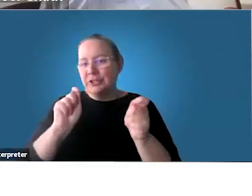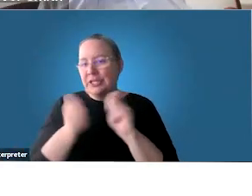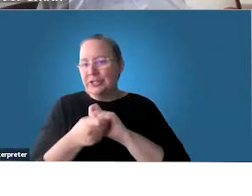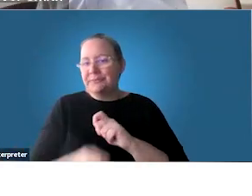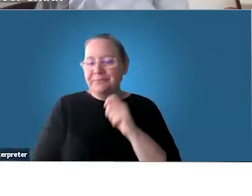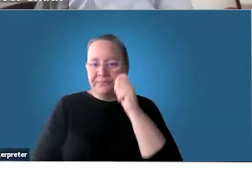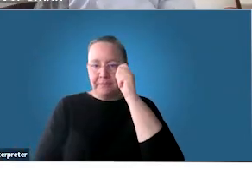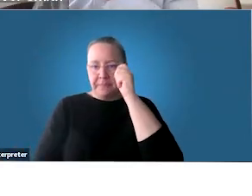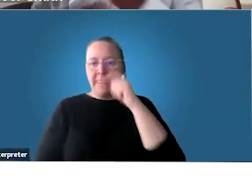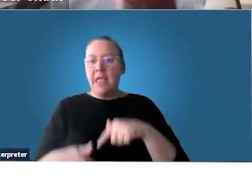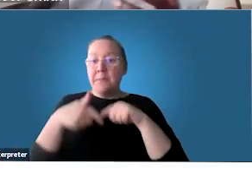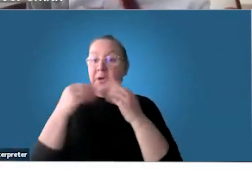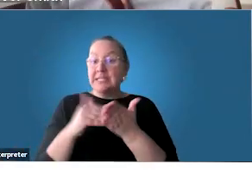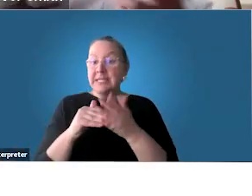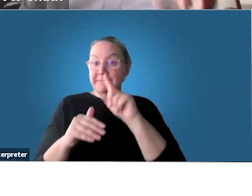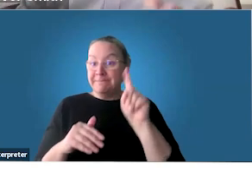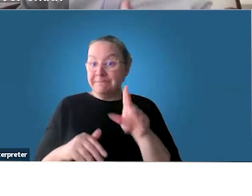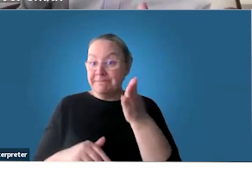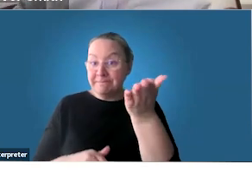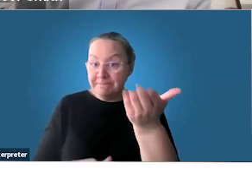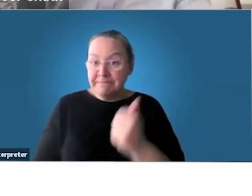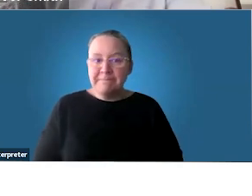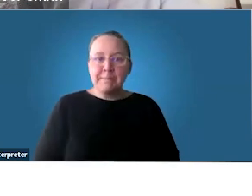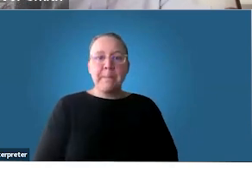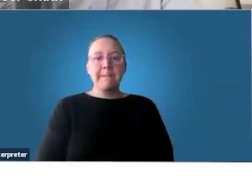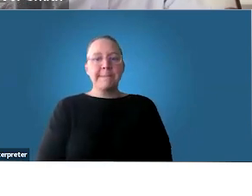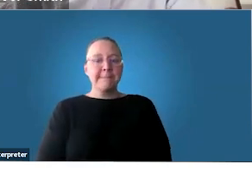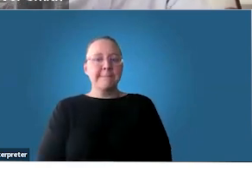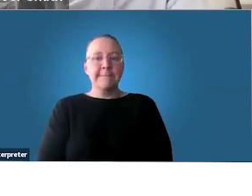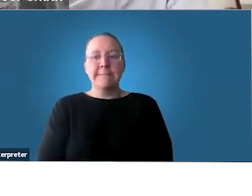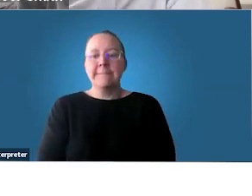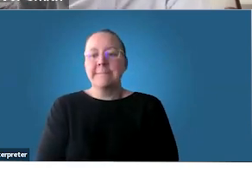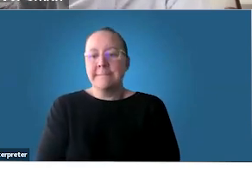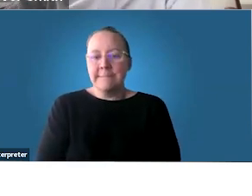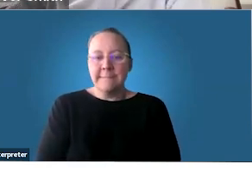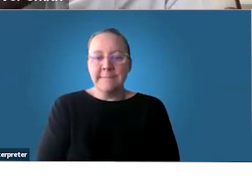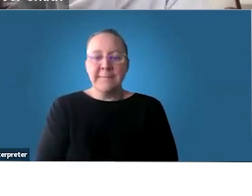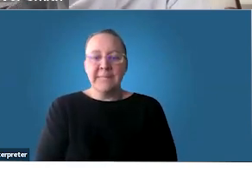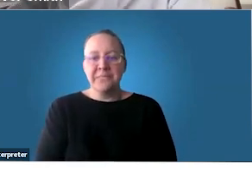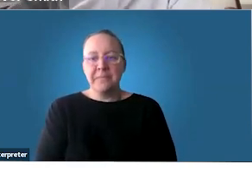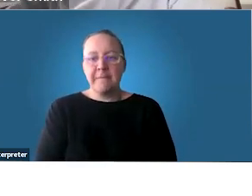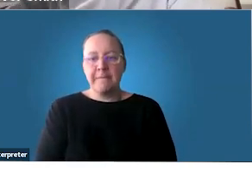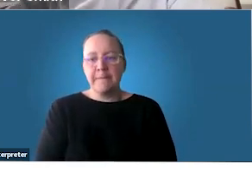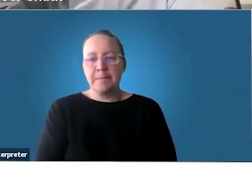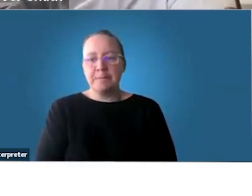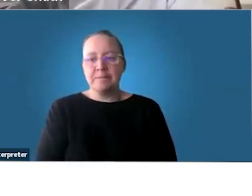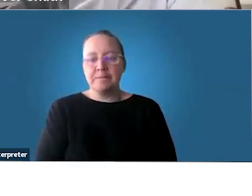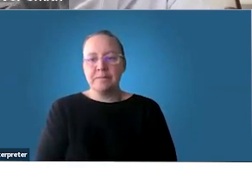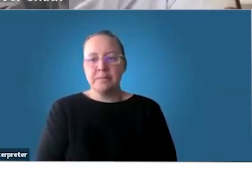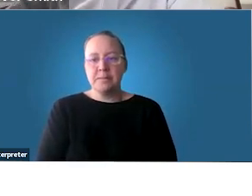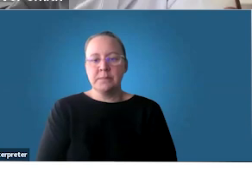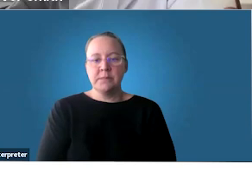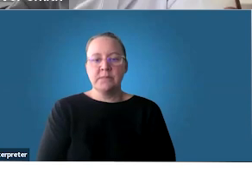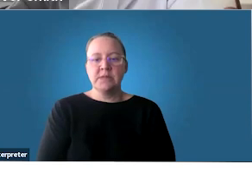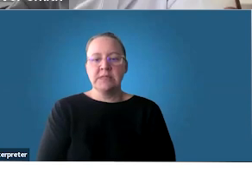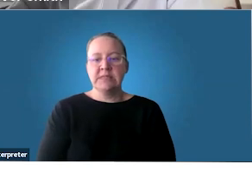So we just wanted to pause again and ask, what are some of the main narrative roadblocks that stand in the way of of your work?